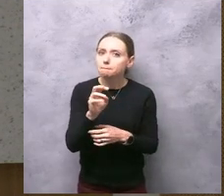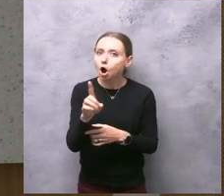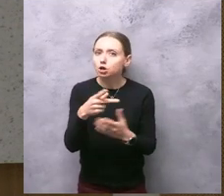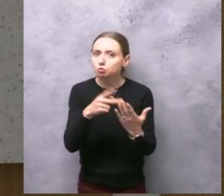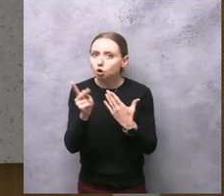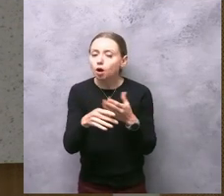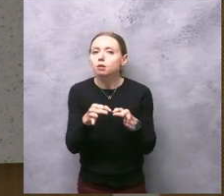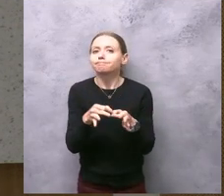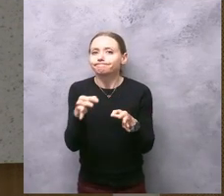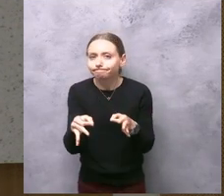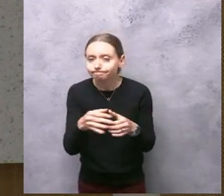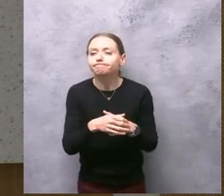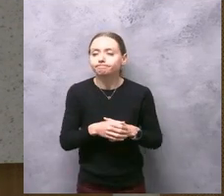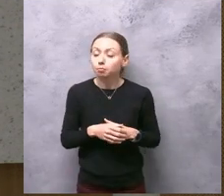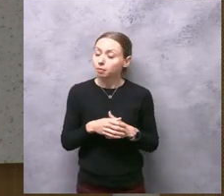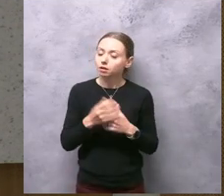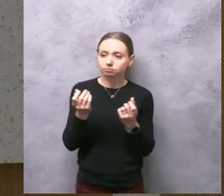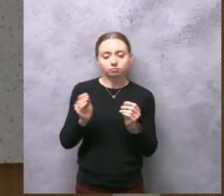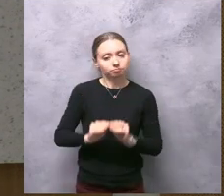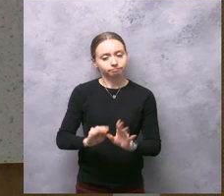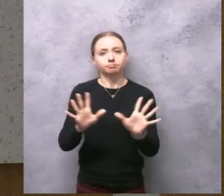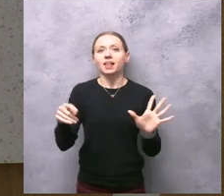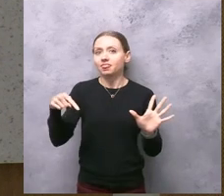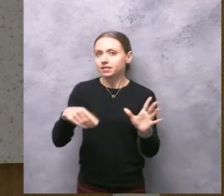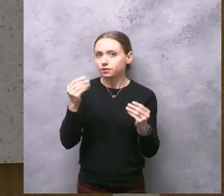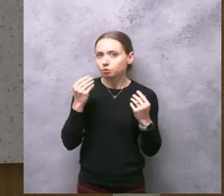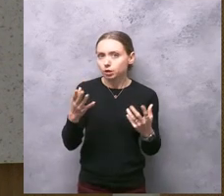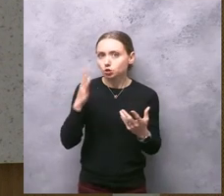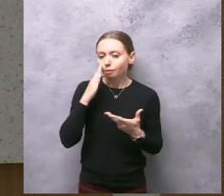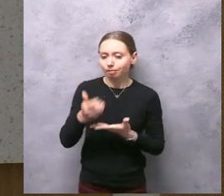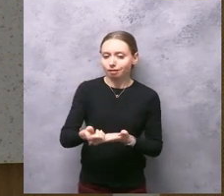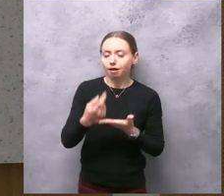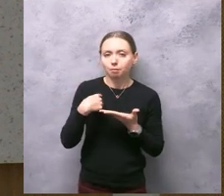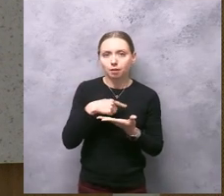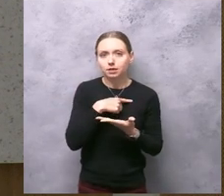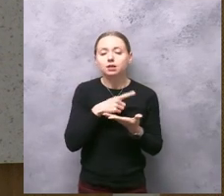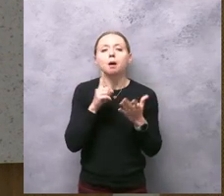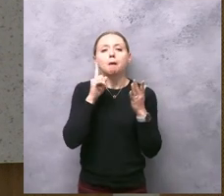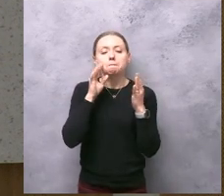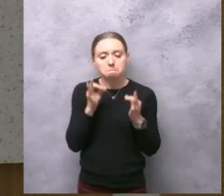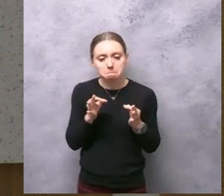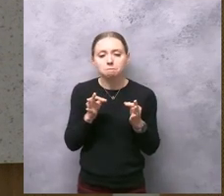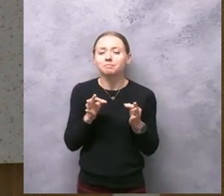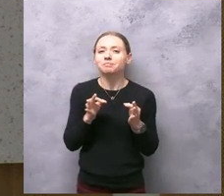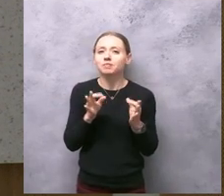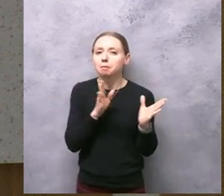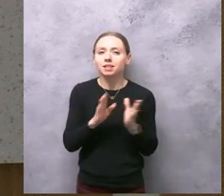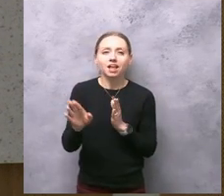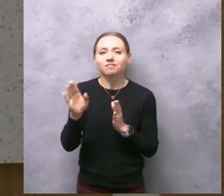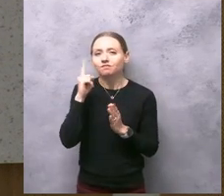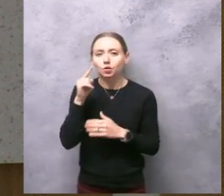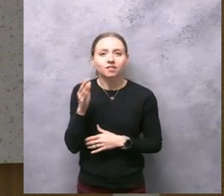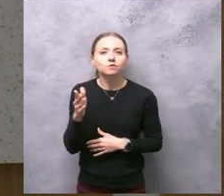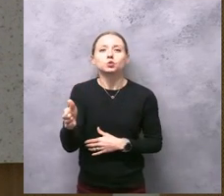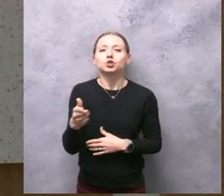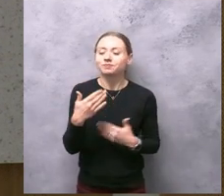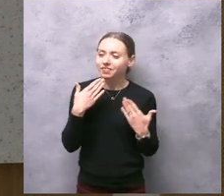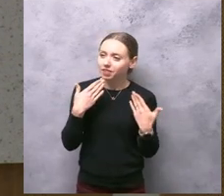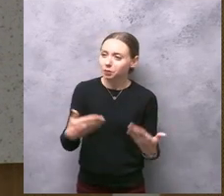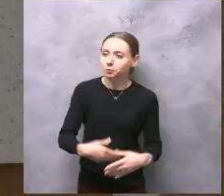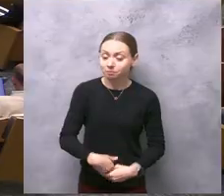But clearly this information will help us make decisions on planning for the future. So thank you. Thank you.